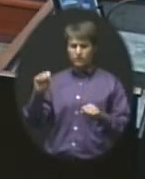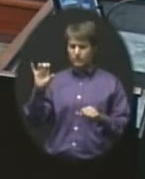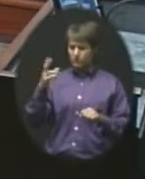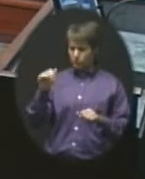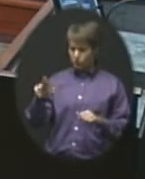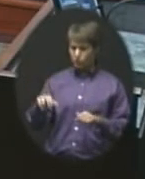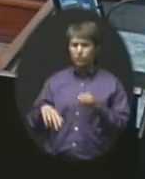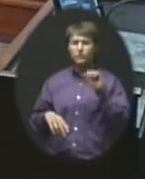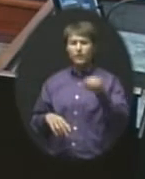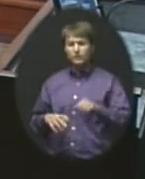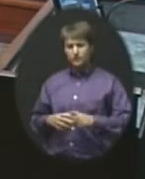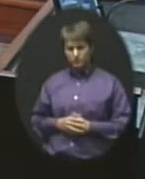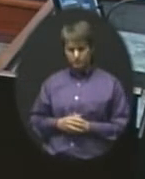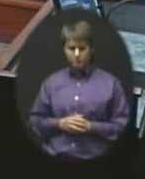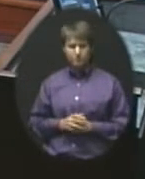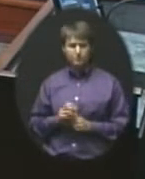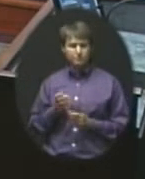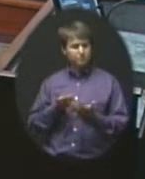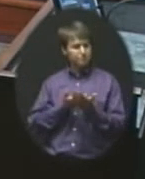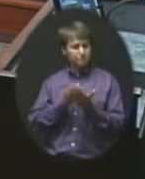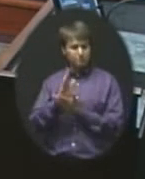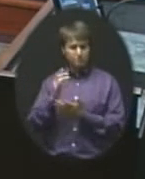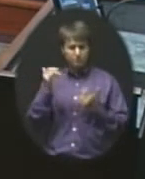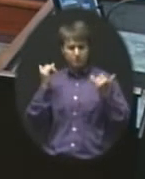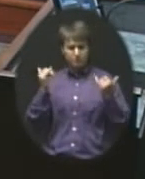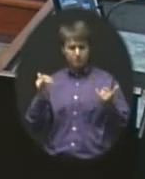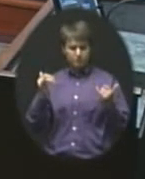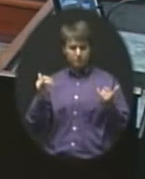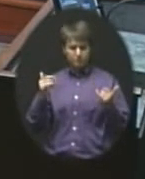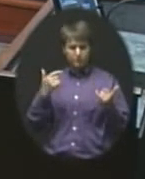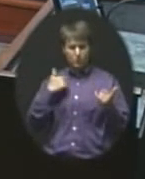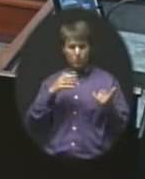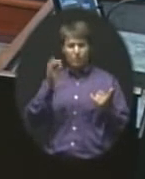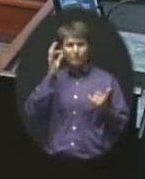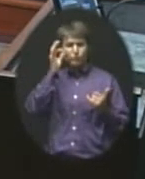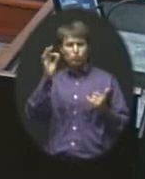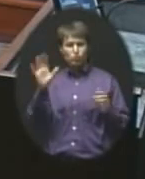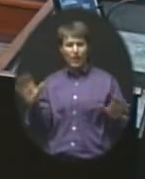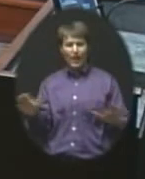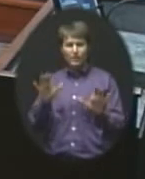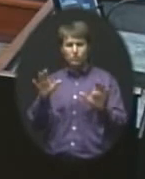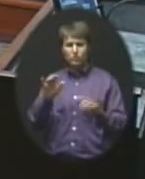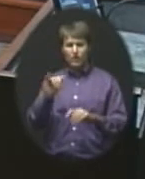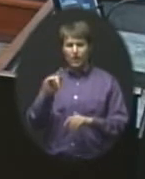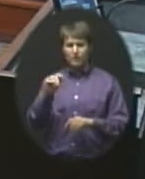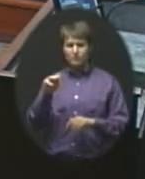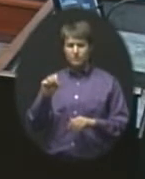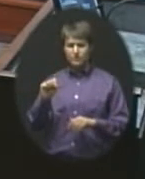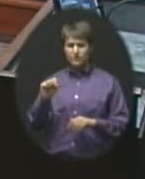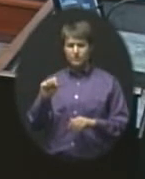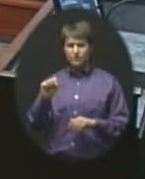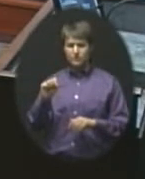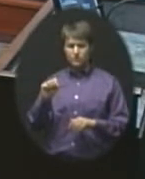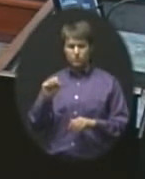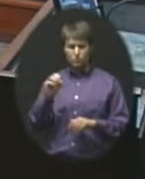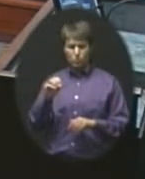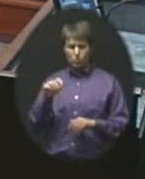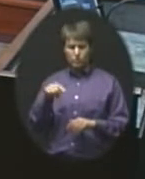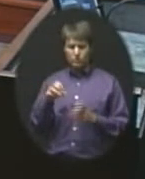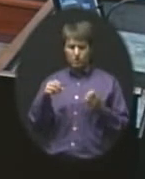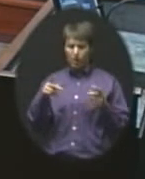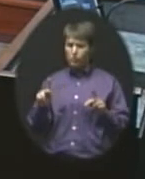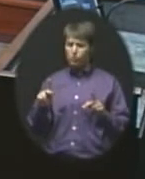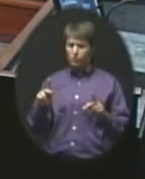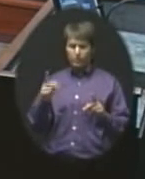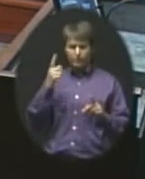Yes. All righty. We now are at future action items. And so this is an